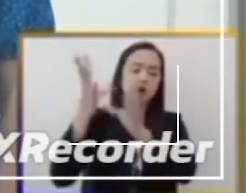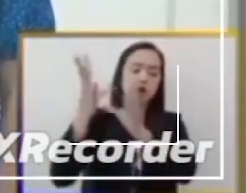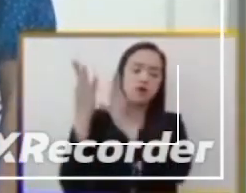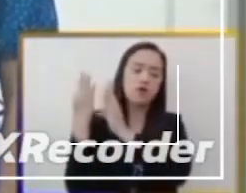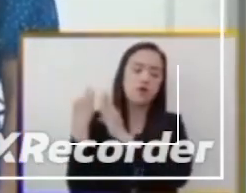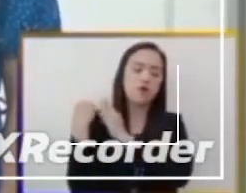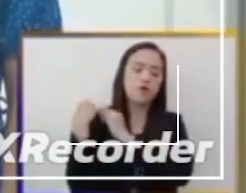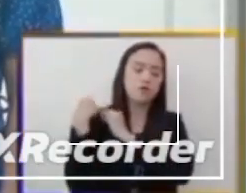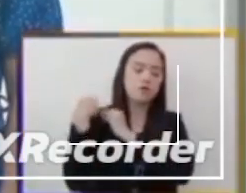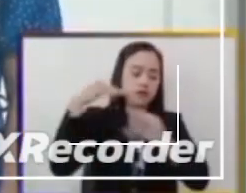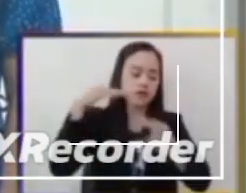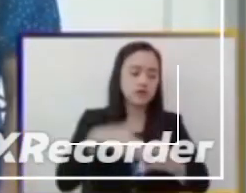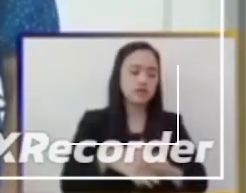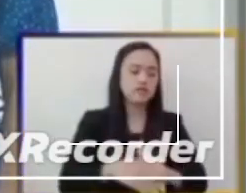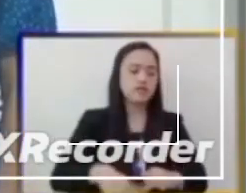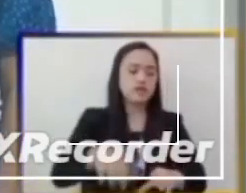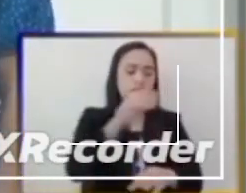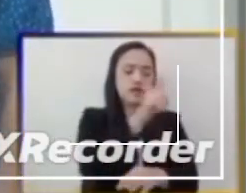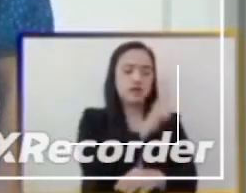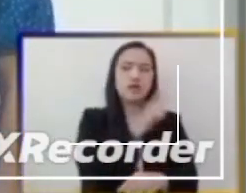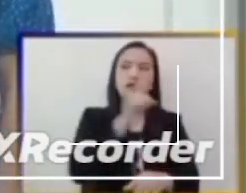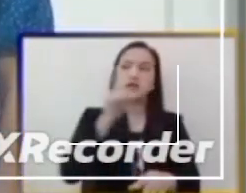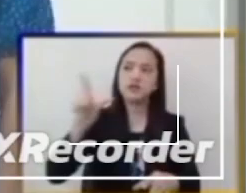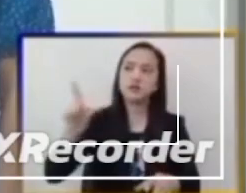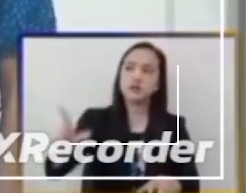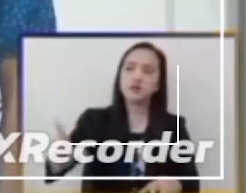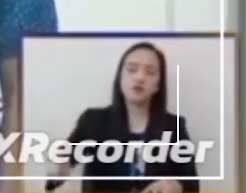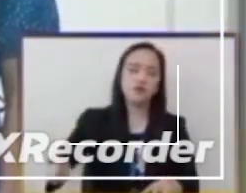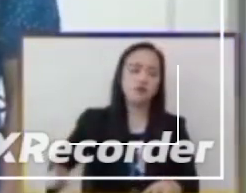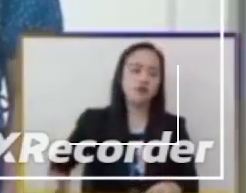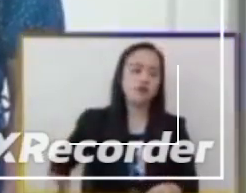My hope is in the